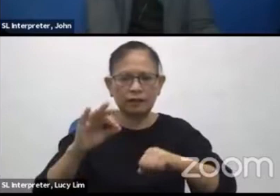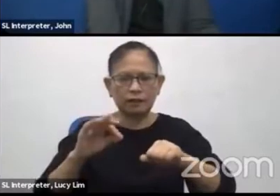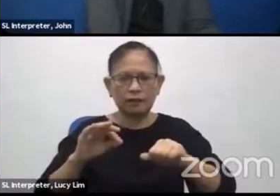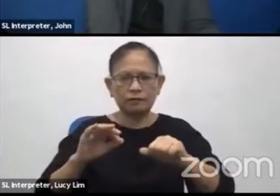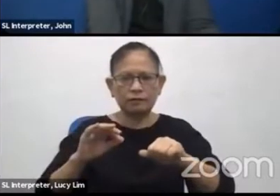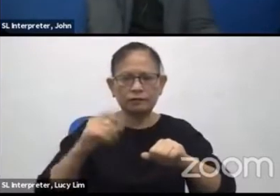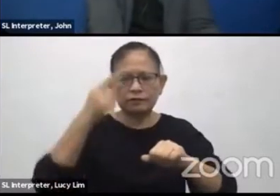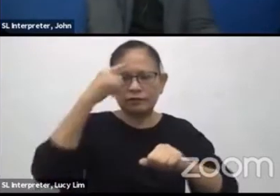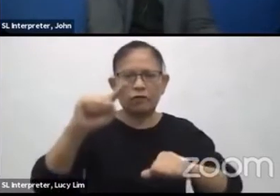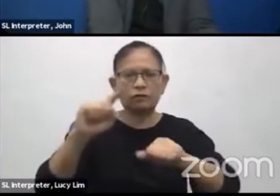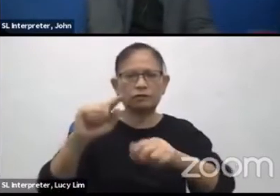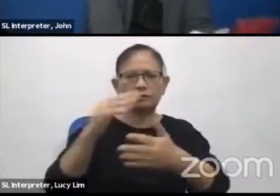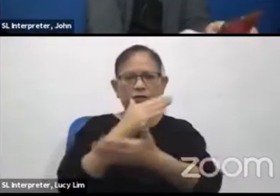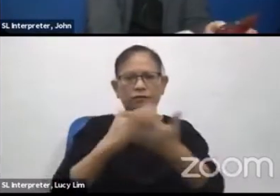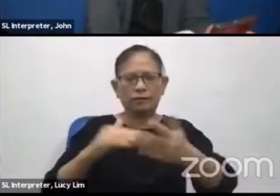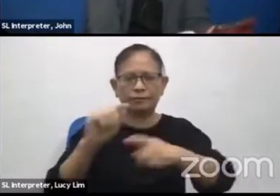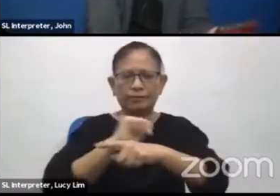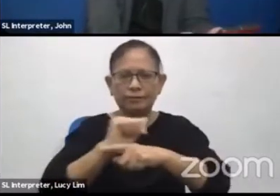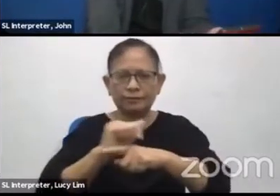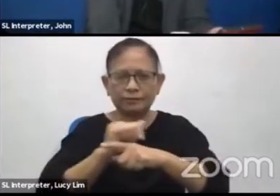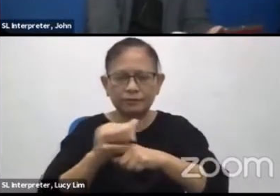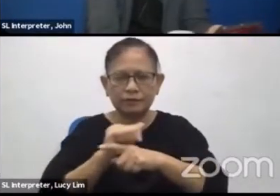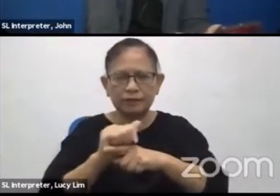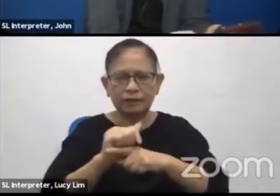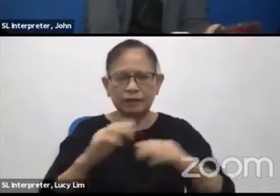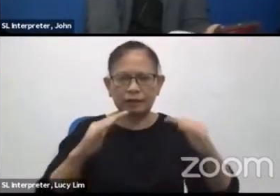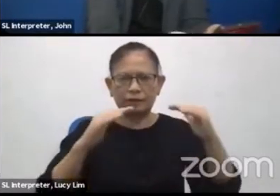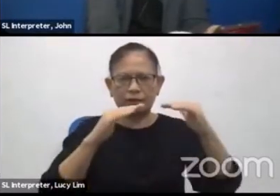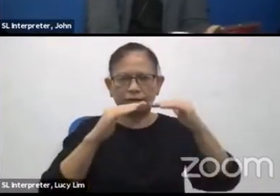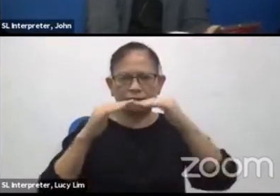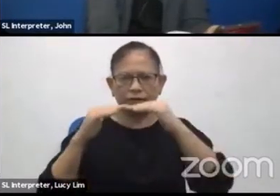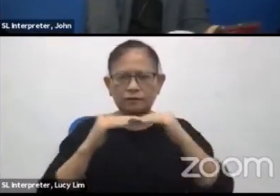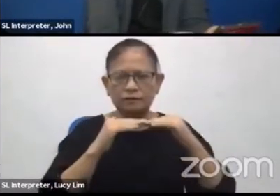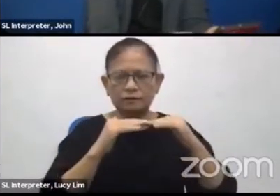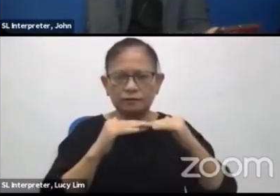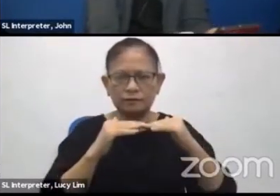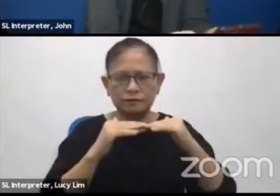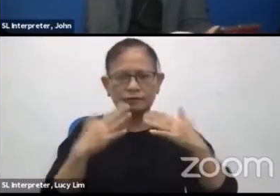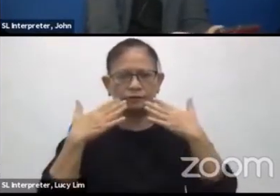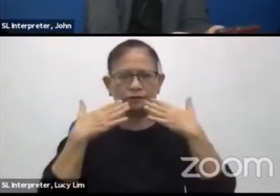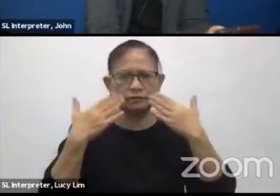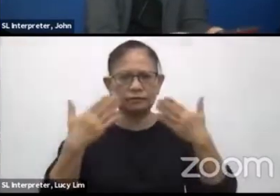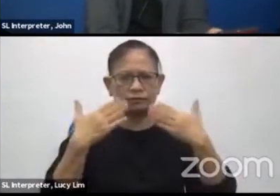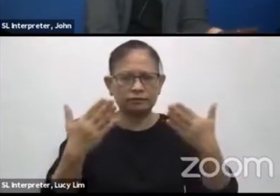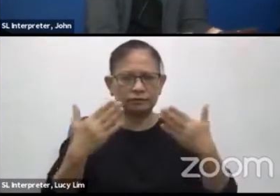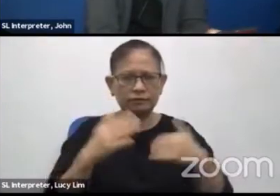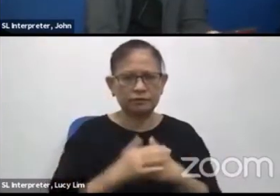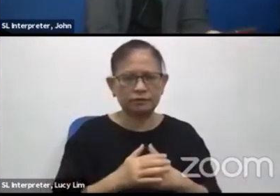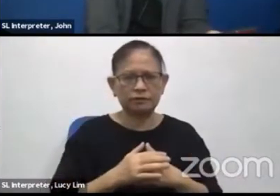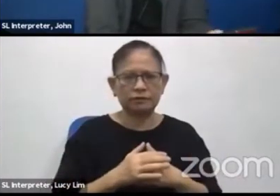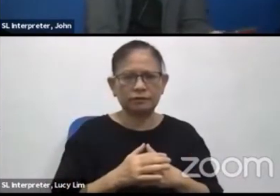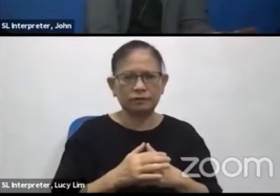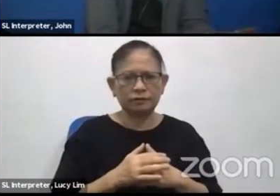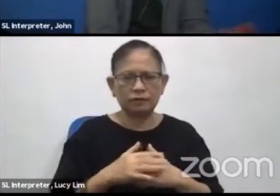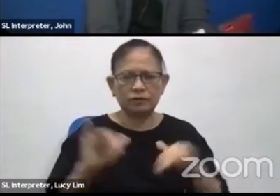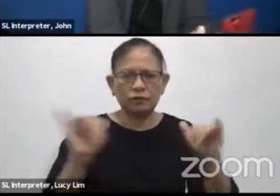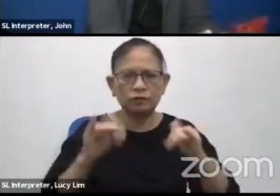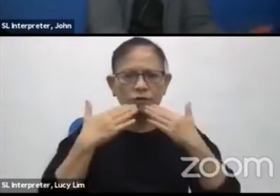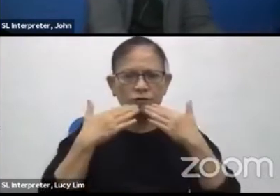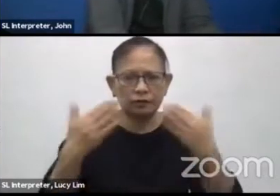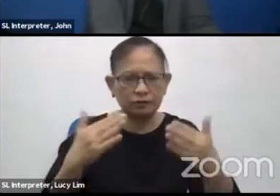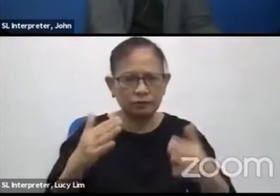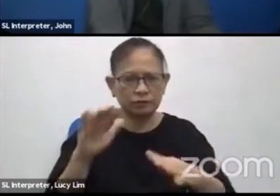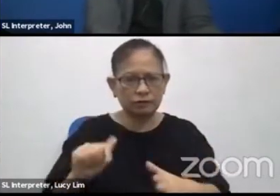harmful practices and deepened inequality to look into by all of us. Thank you. It is also very thankful to share with us